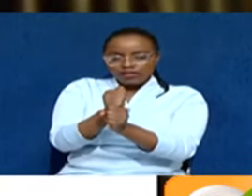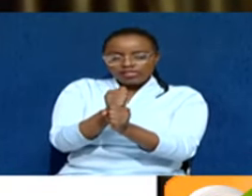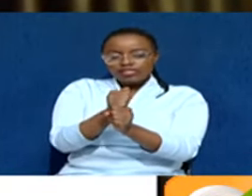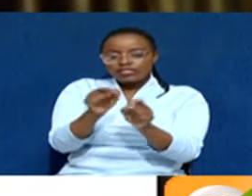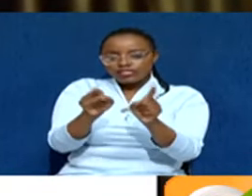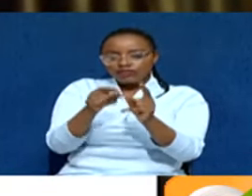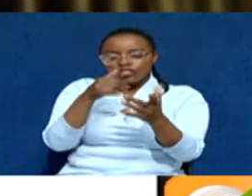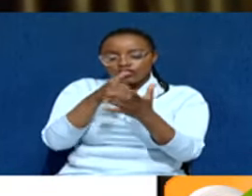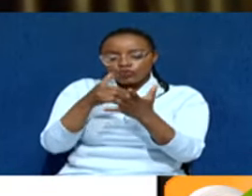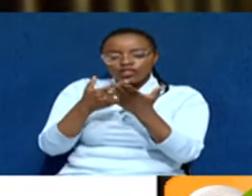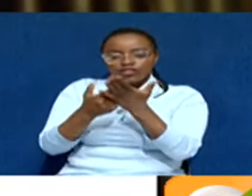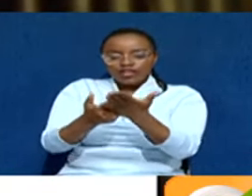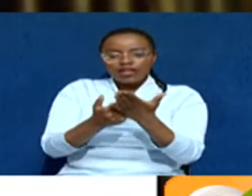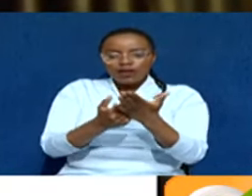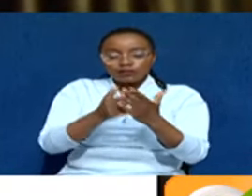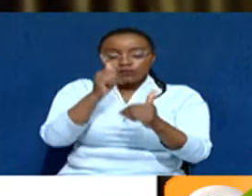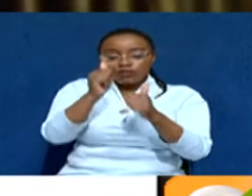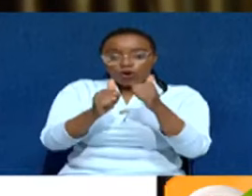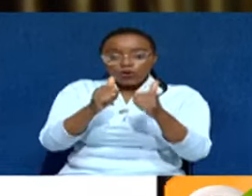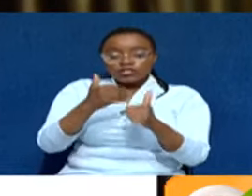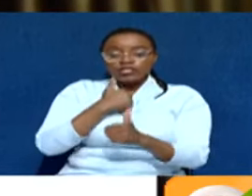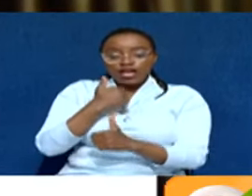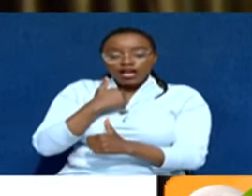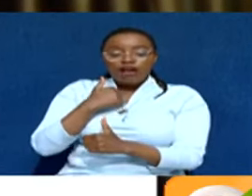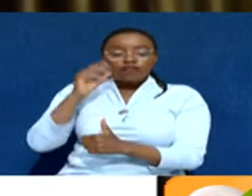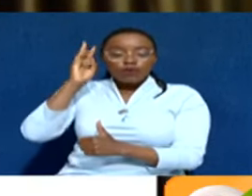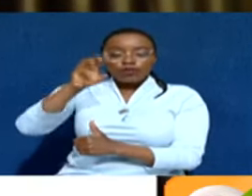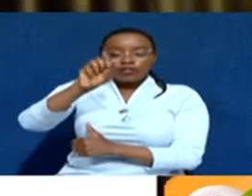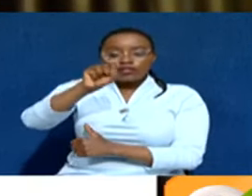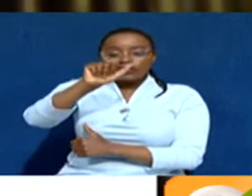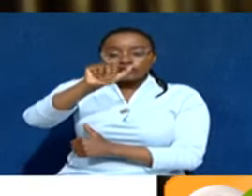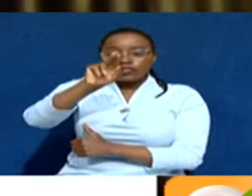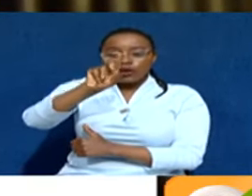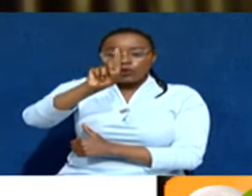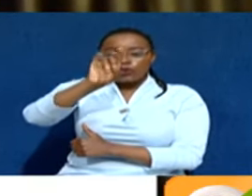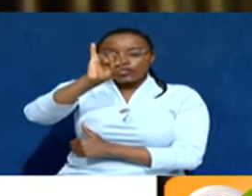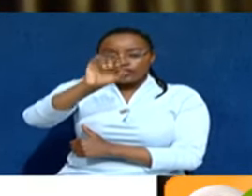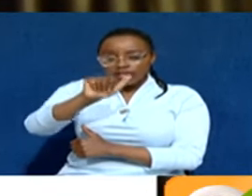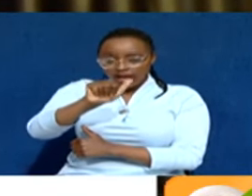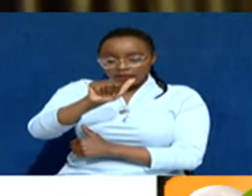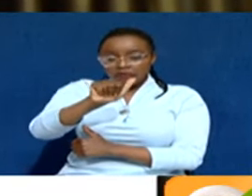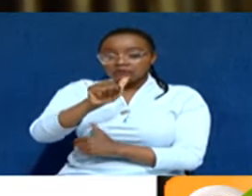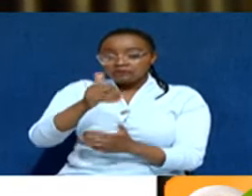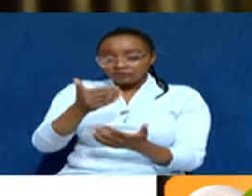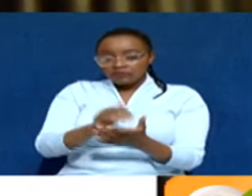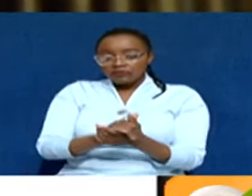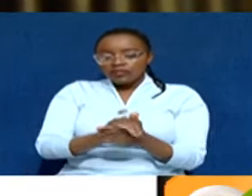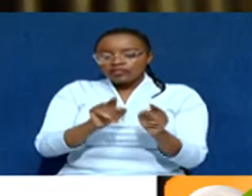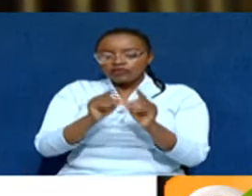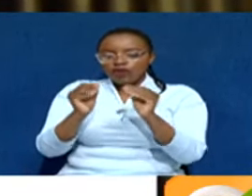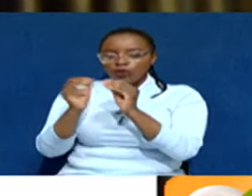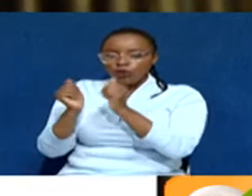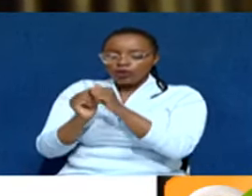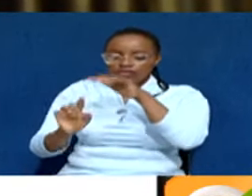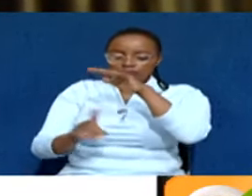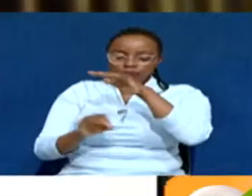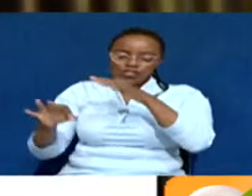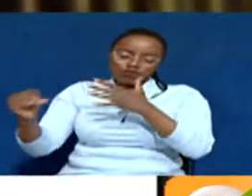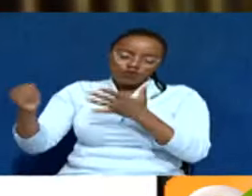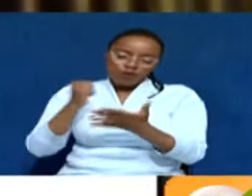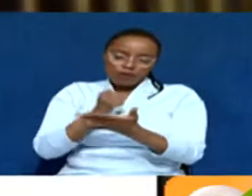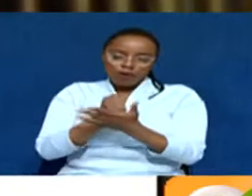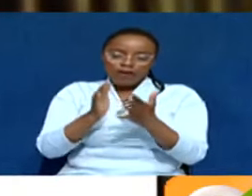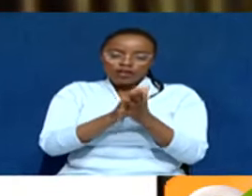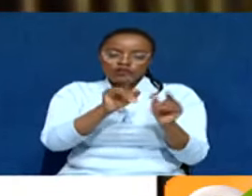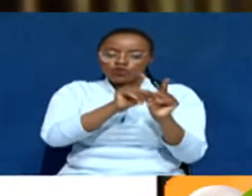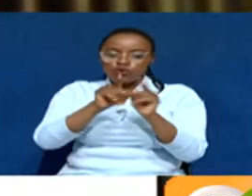is part of the discussions that we are going to have in Saudi Arabia. I intend to meet the Ministry of Employment, and